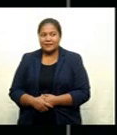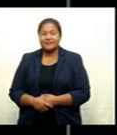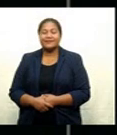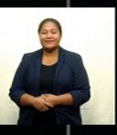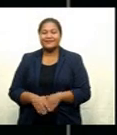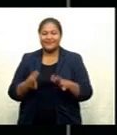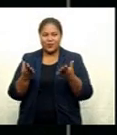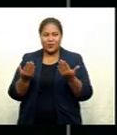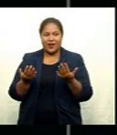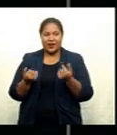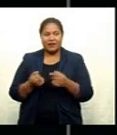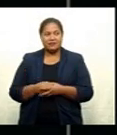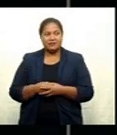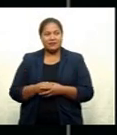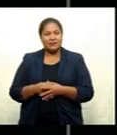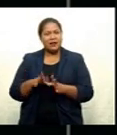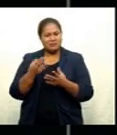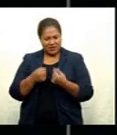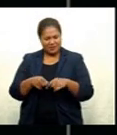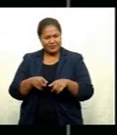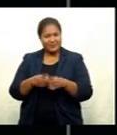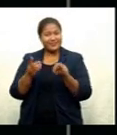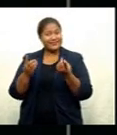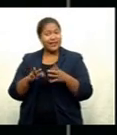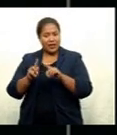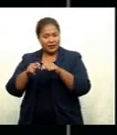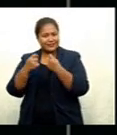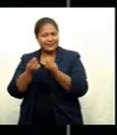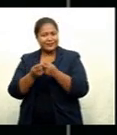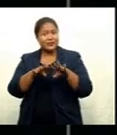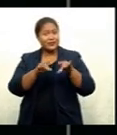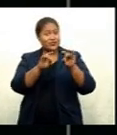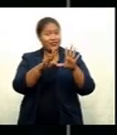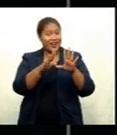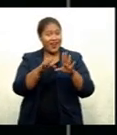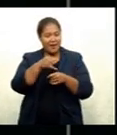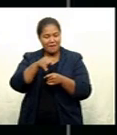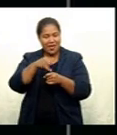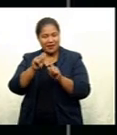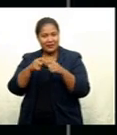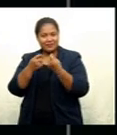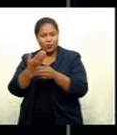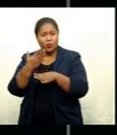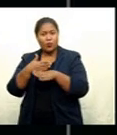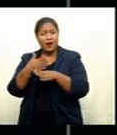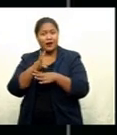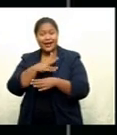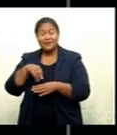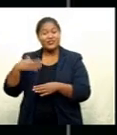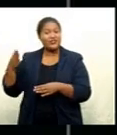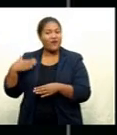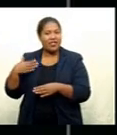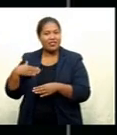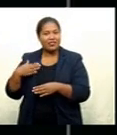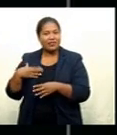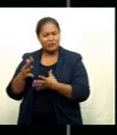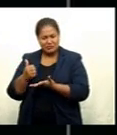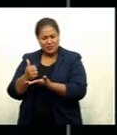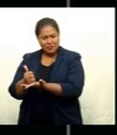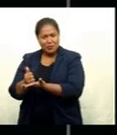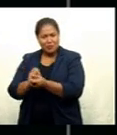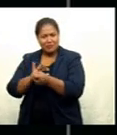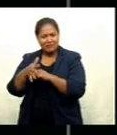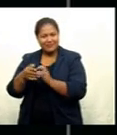Welcome back. The multidisciplinary Australian medical assistance team will be working with the Ministry of Health in progressing